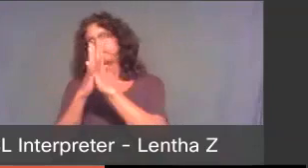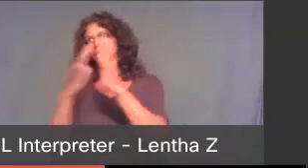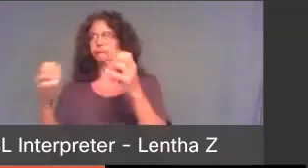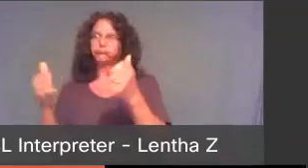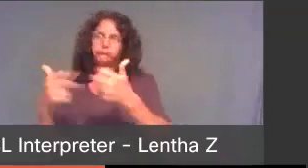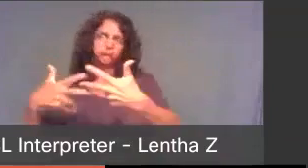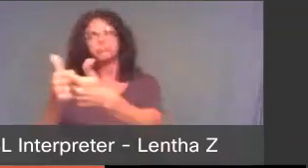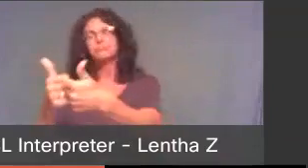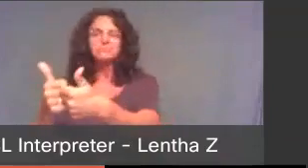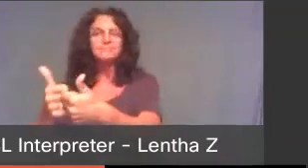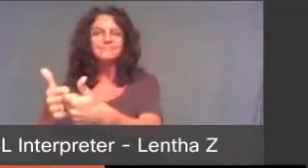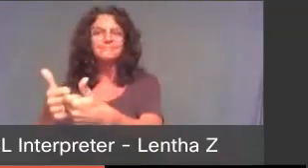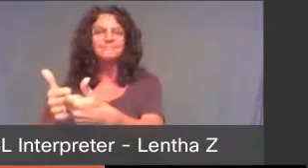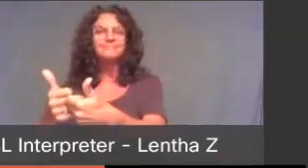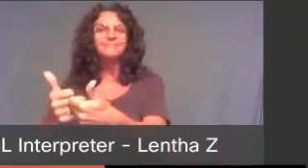I like to